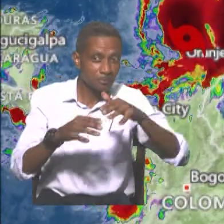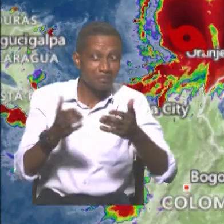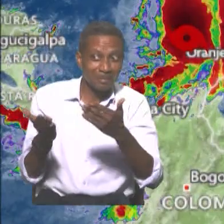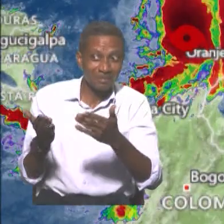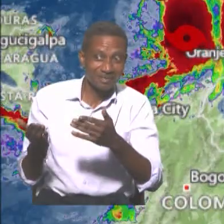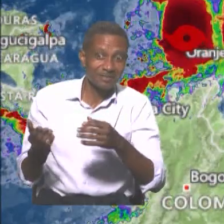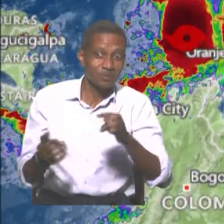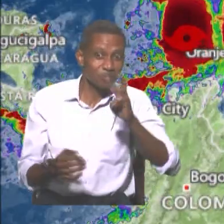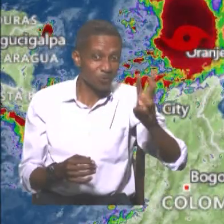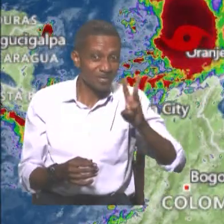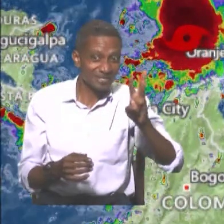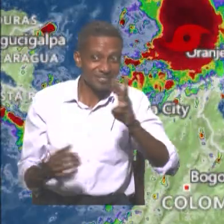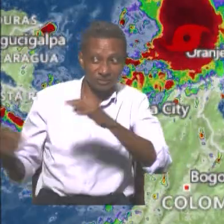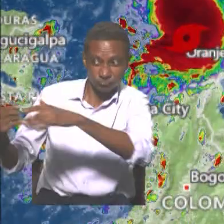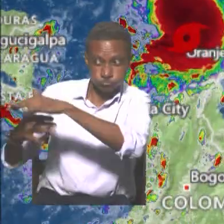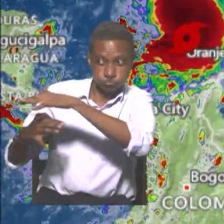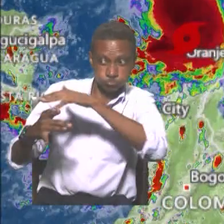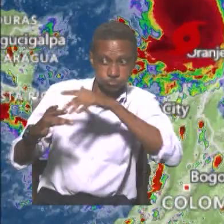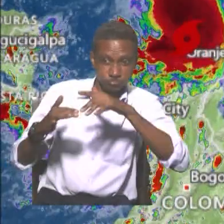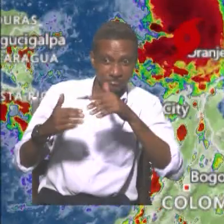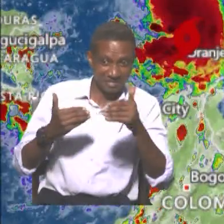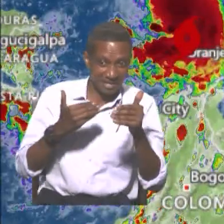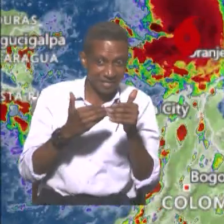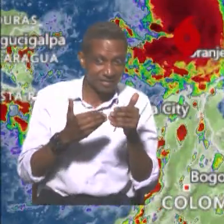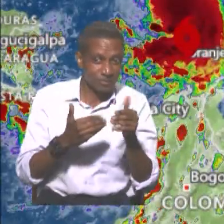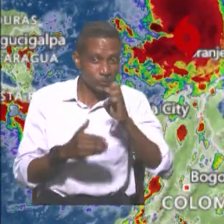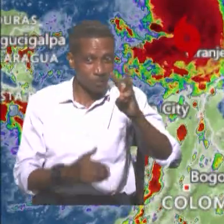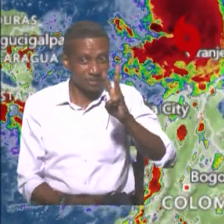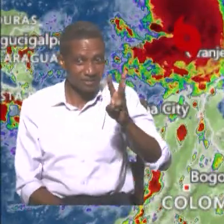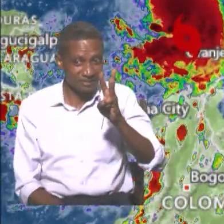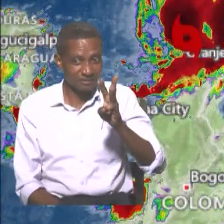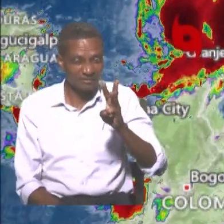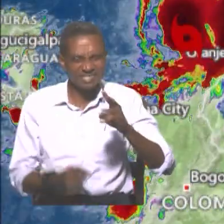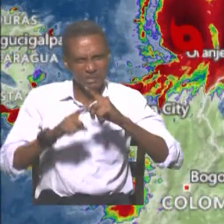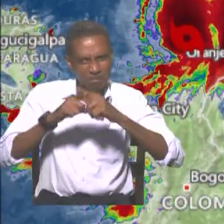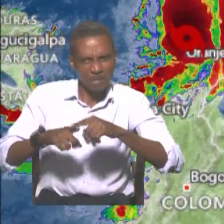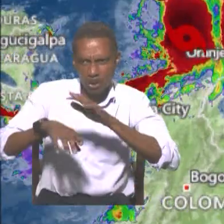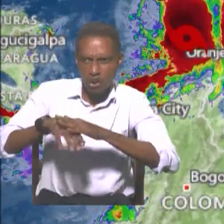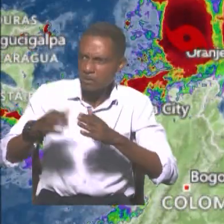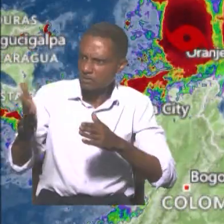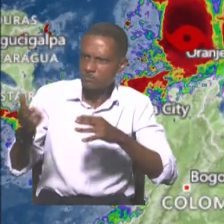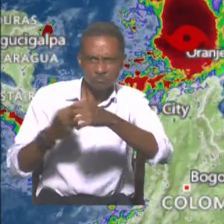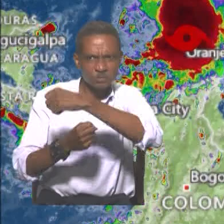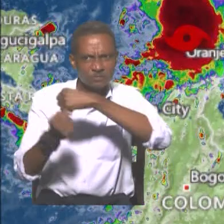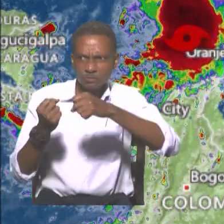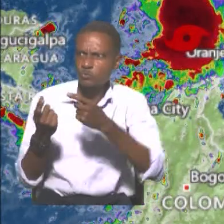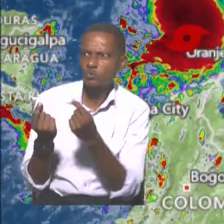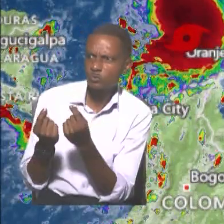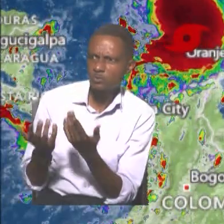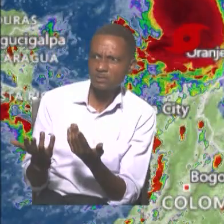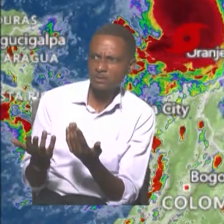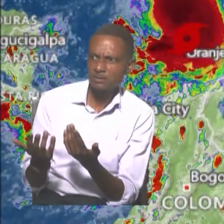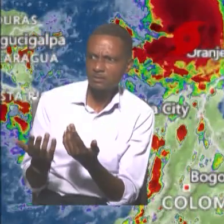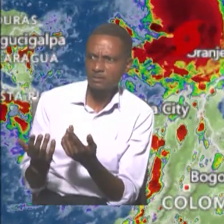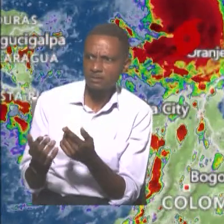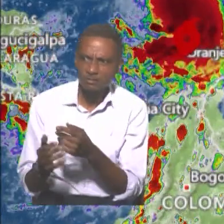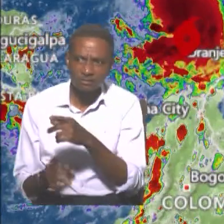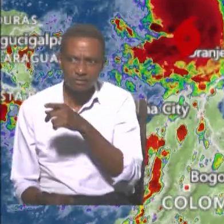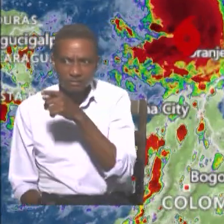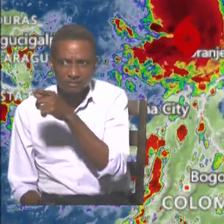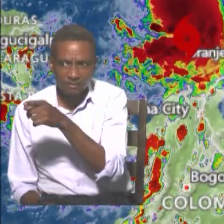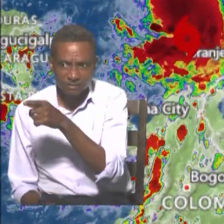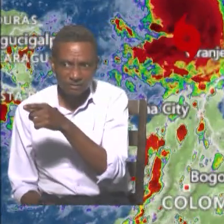Wednesday. Could approach. That depends on what Melissa does, as it may draw some of that moisture